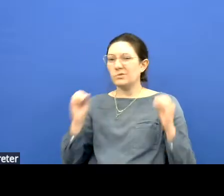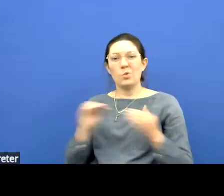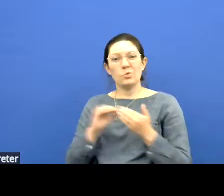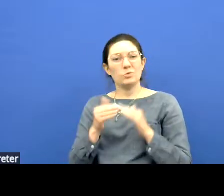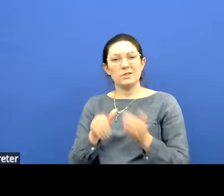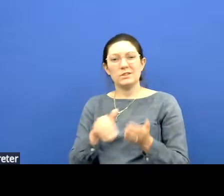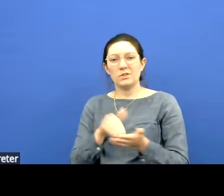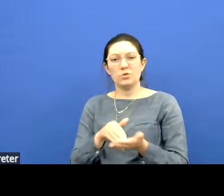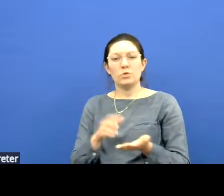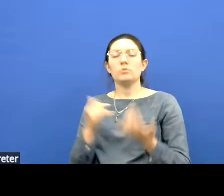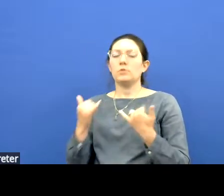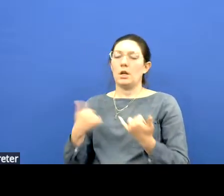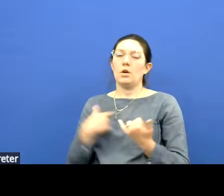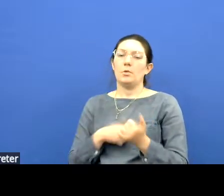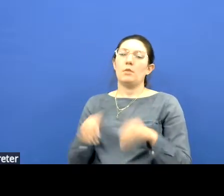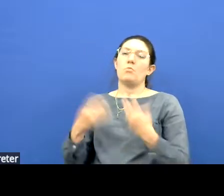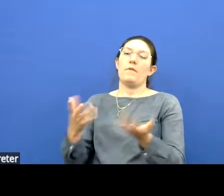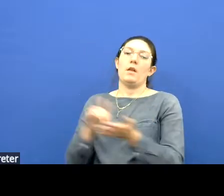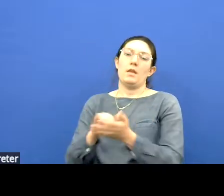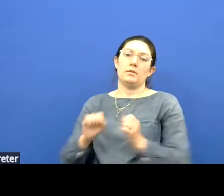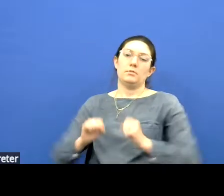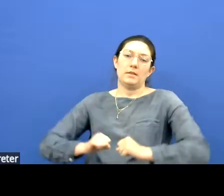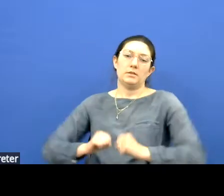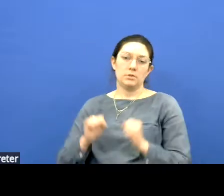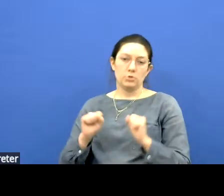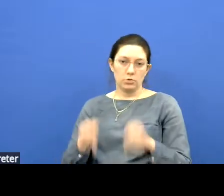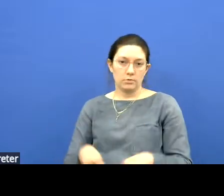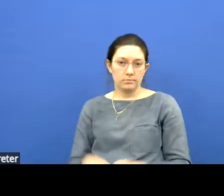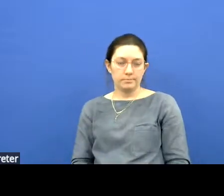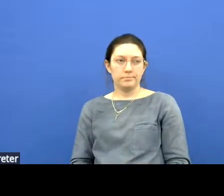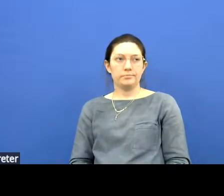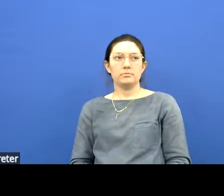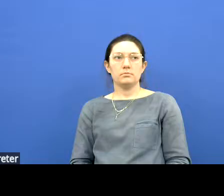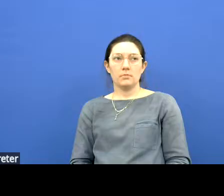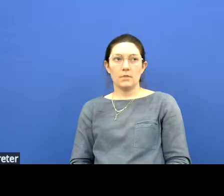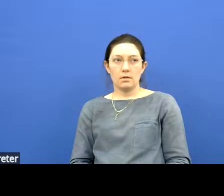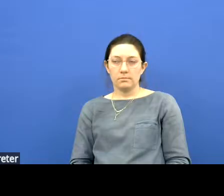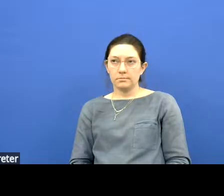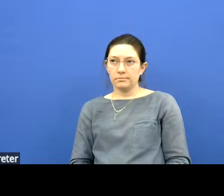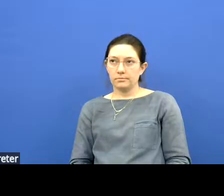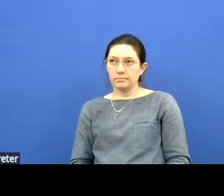so this would provide that space. And so